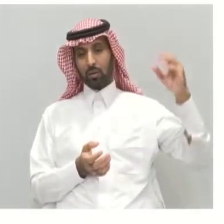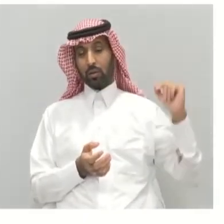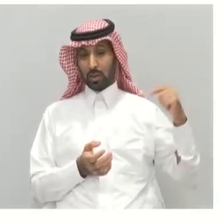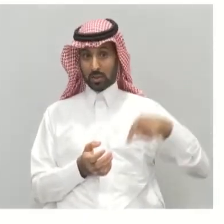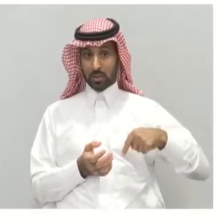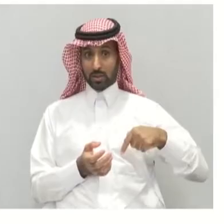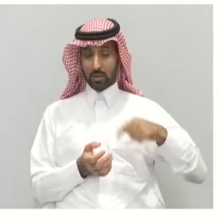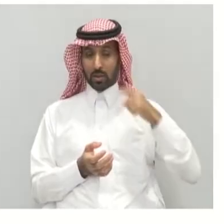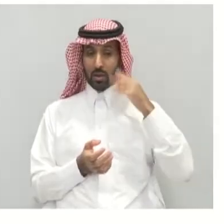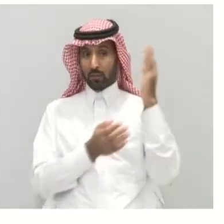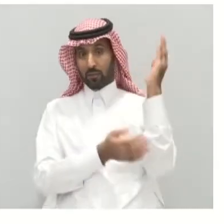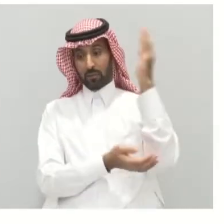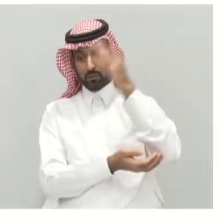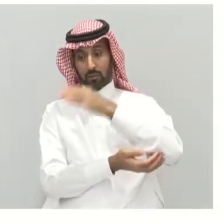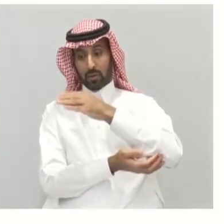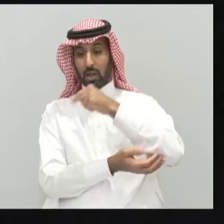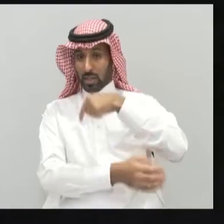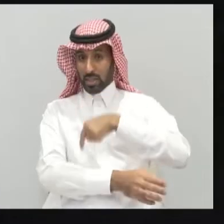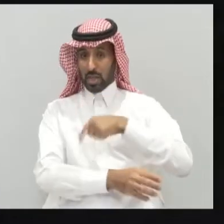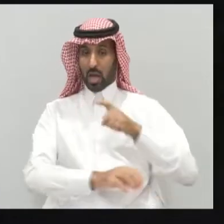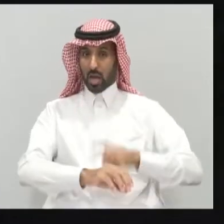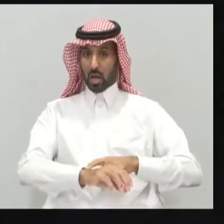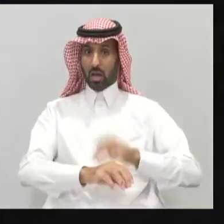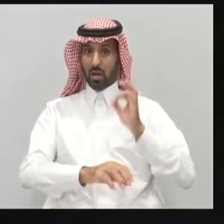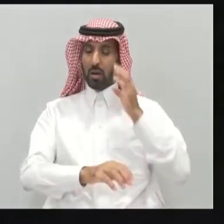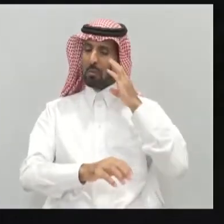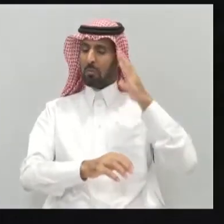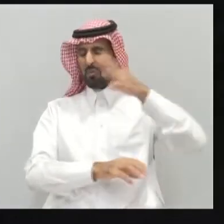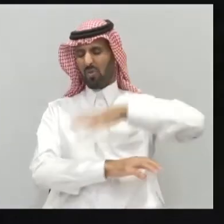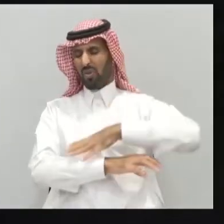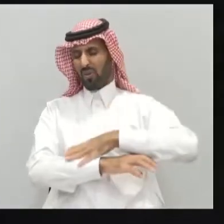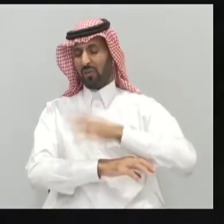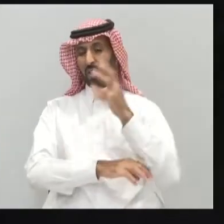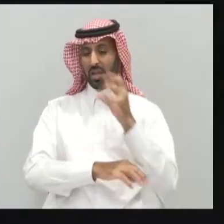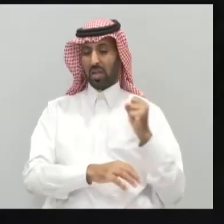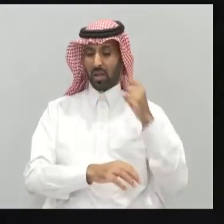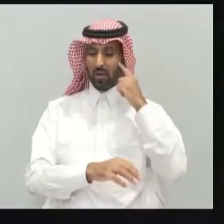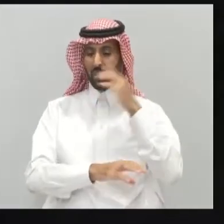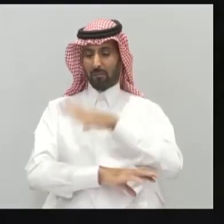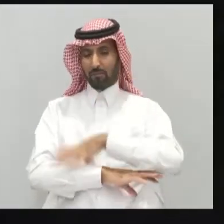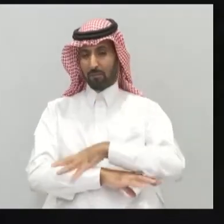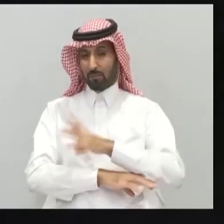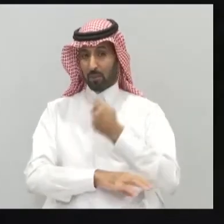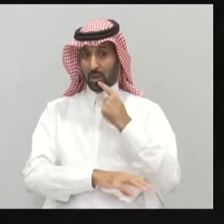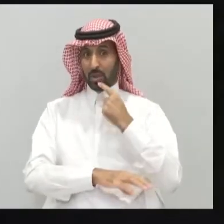in the afternoon, dahin, if it's afternoon or evening or night, you can